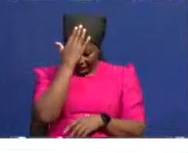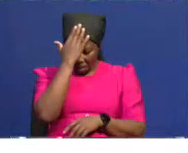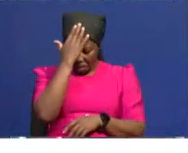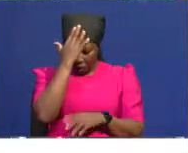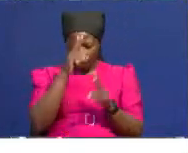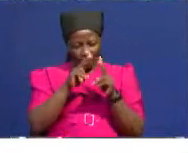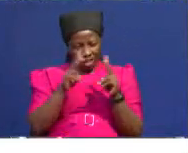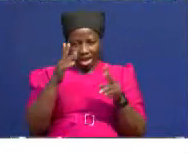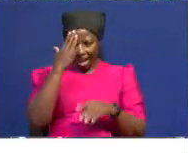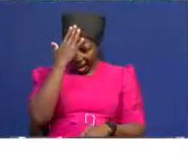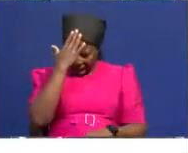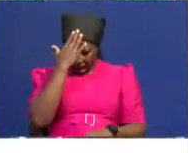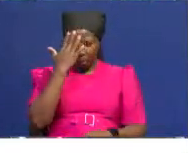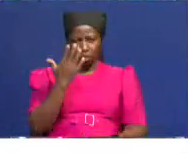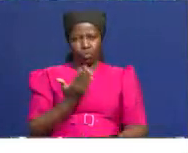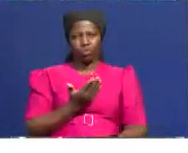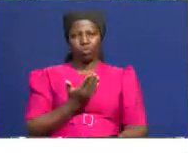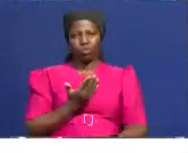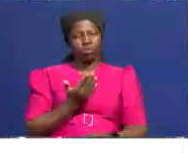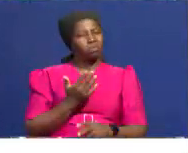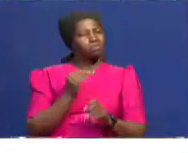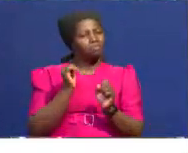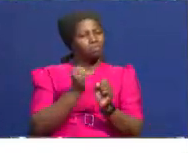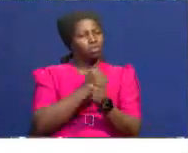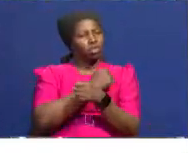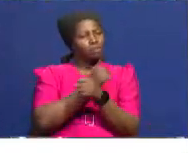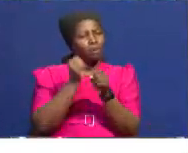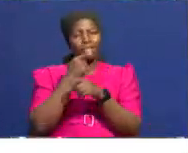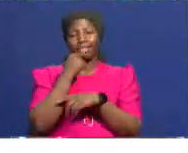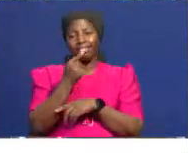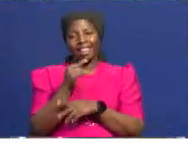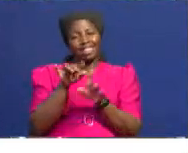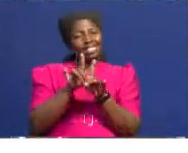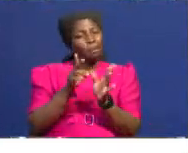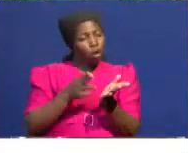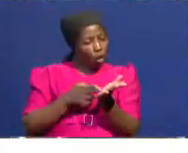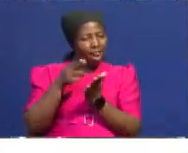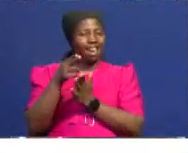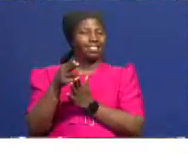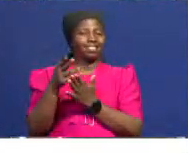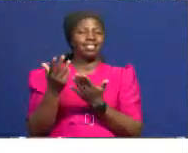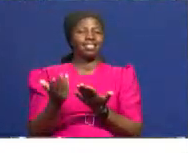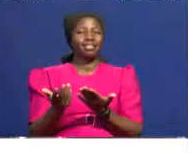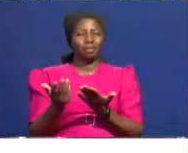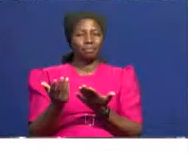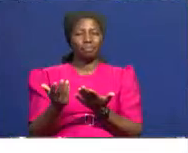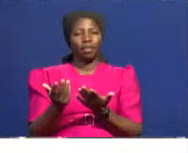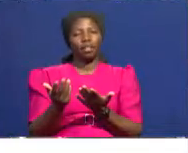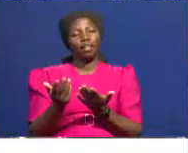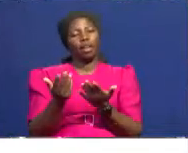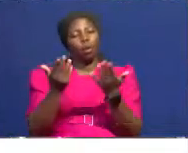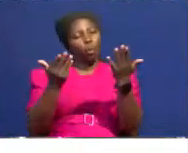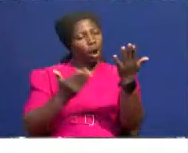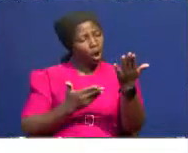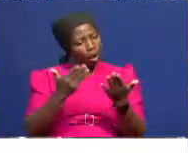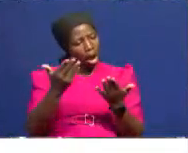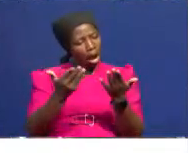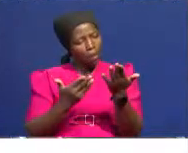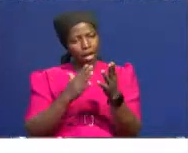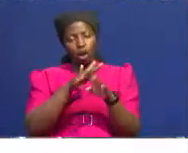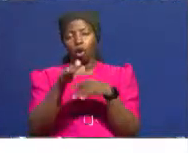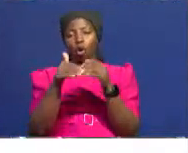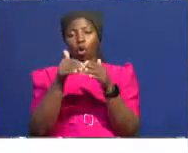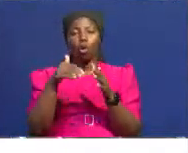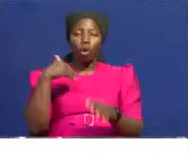extremely humble, very unassuming, honest to the core, welcoming to everybody,